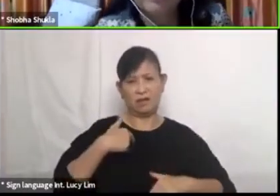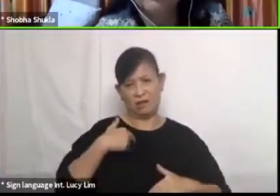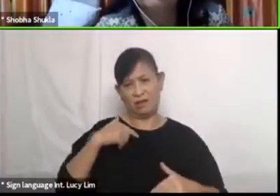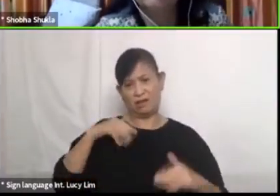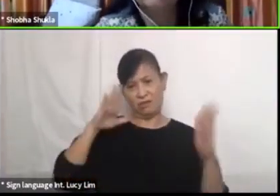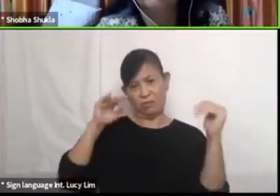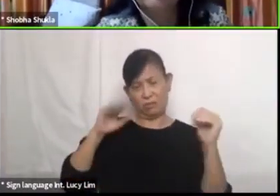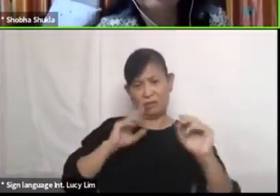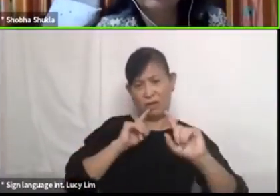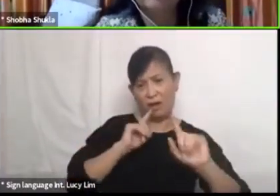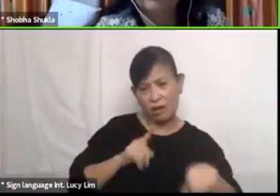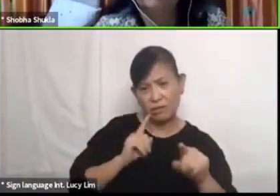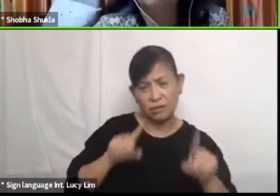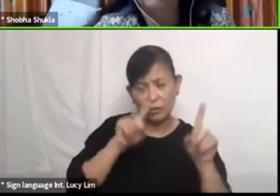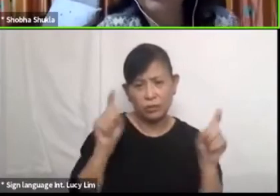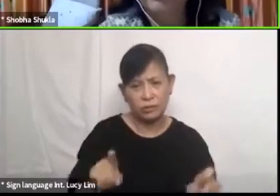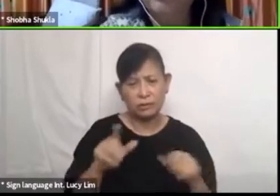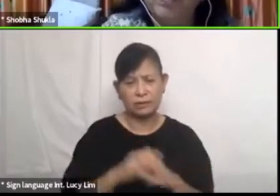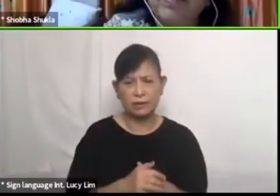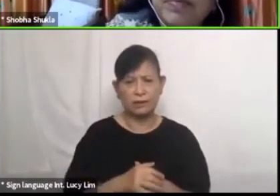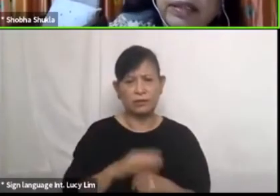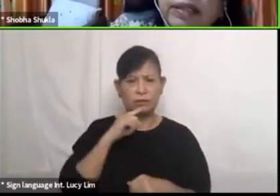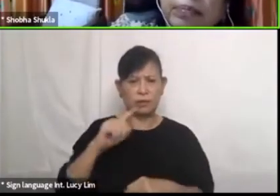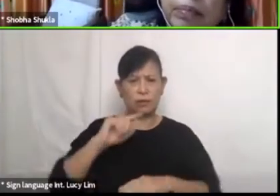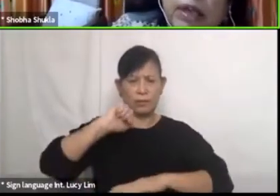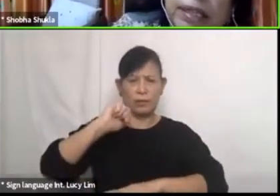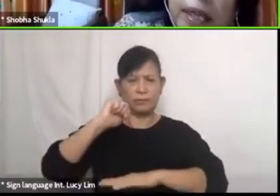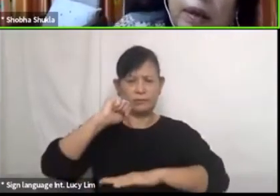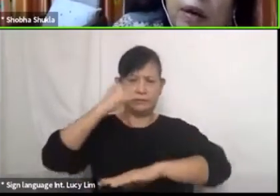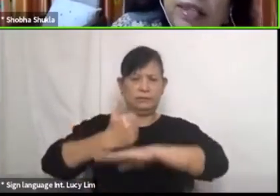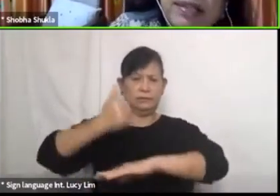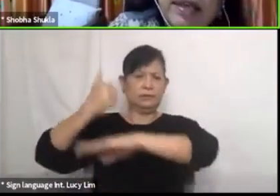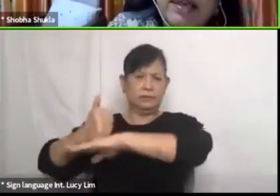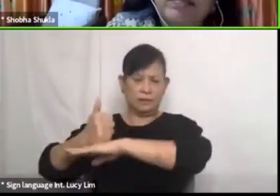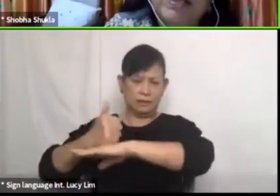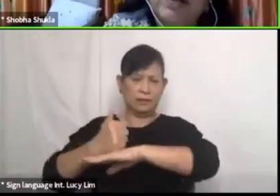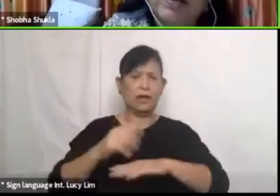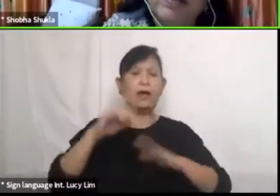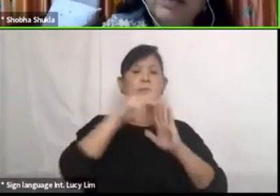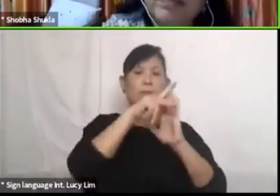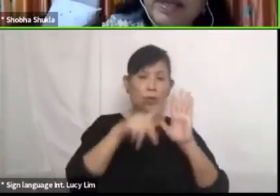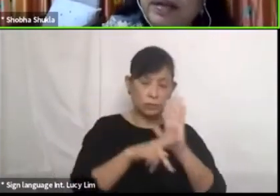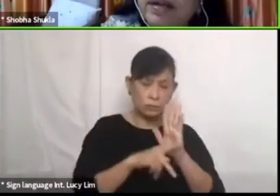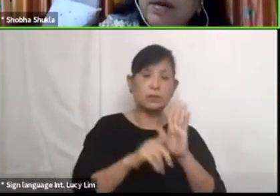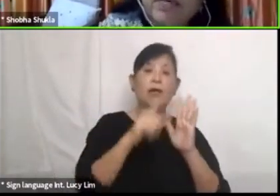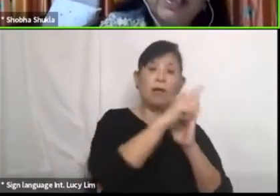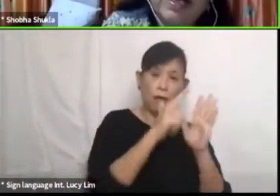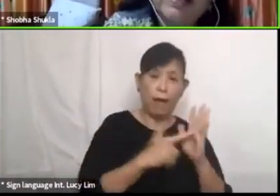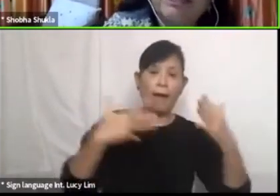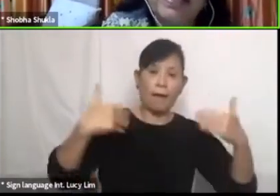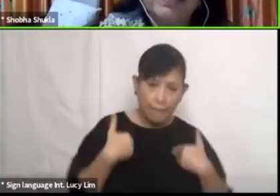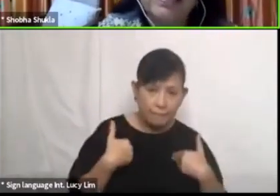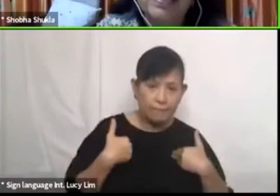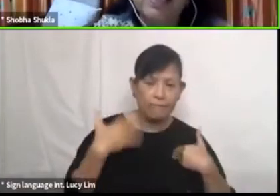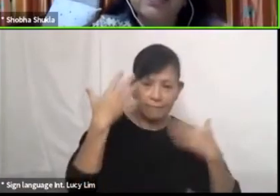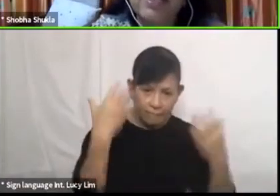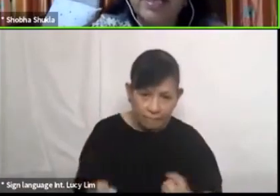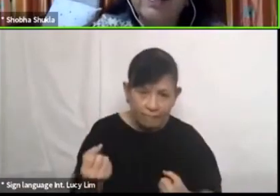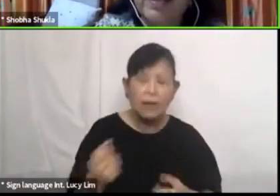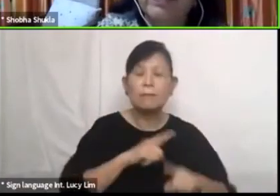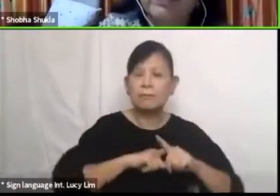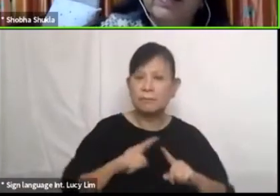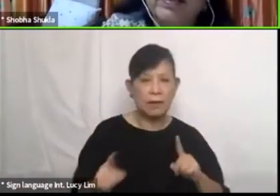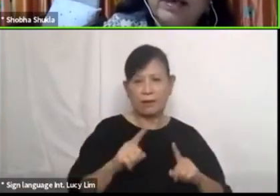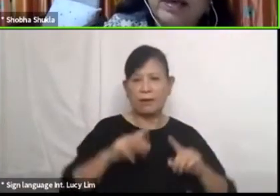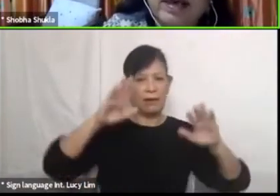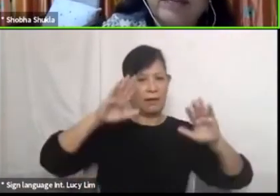Okay, yes. So you're talking about implementation problems, that the policy and law is there but not implemented. Would the other presenters like to share